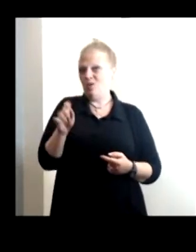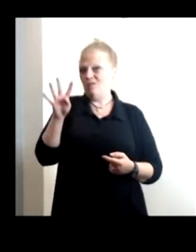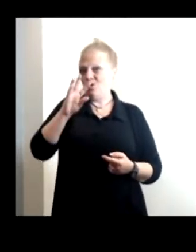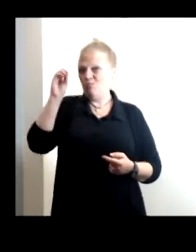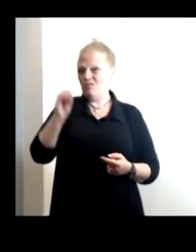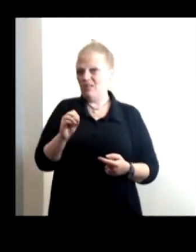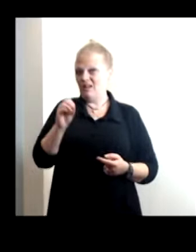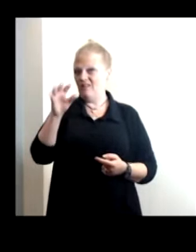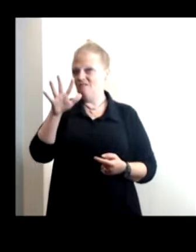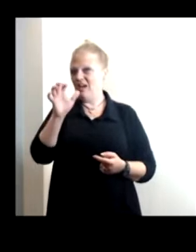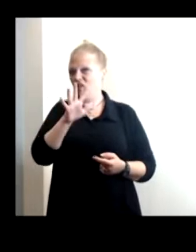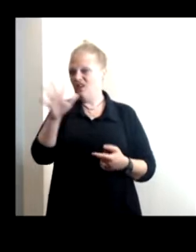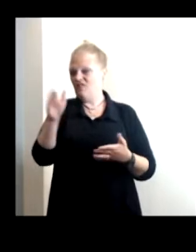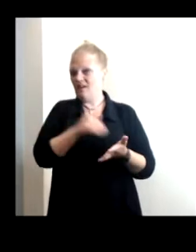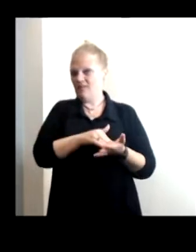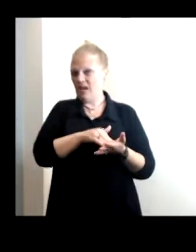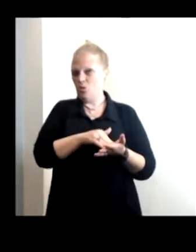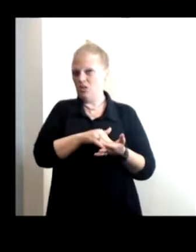60.4%, or